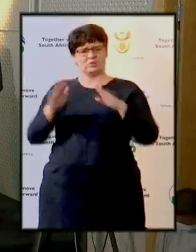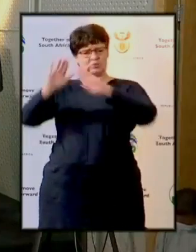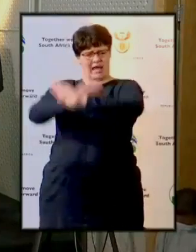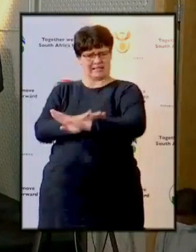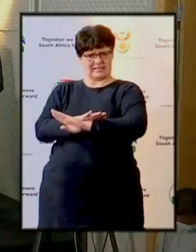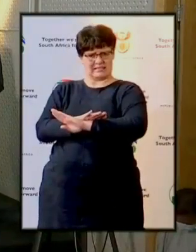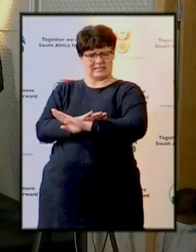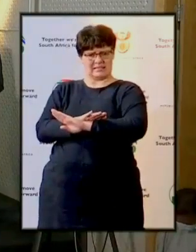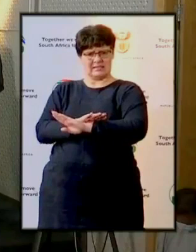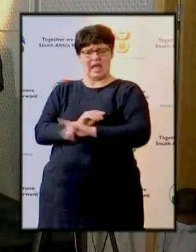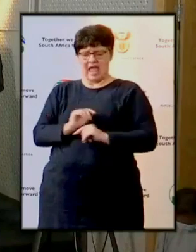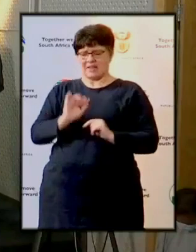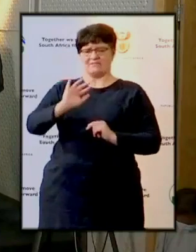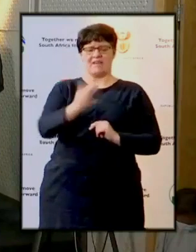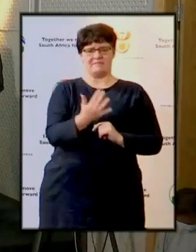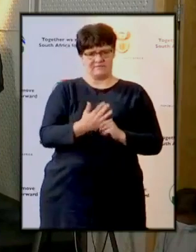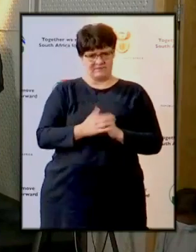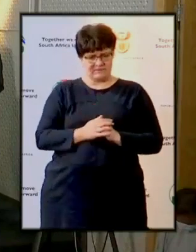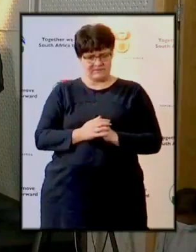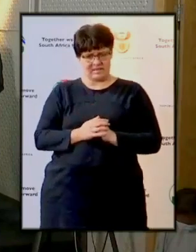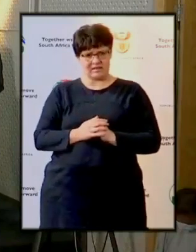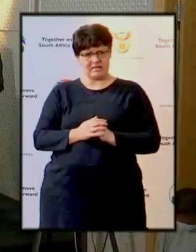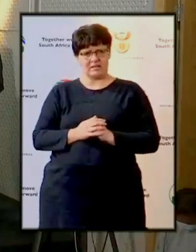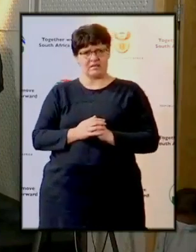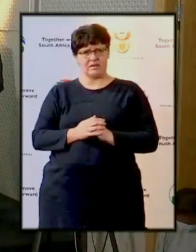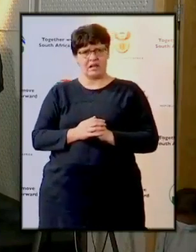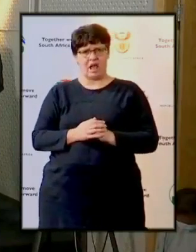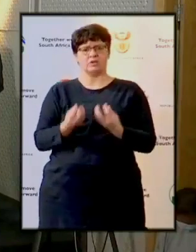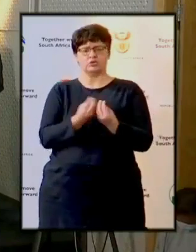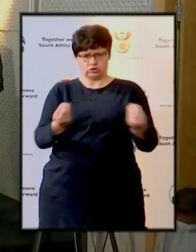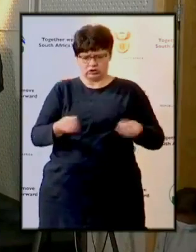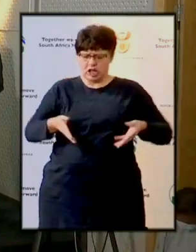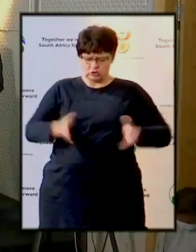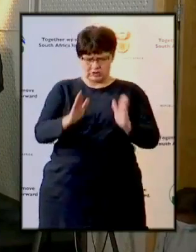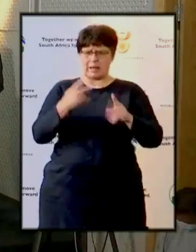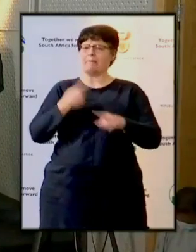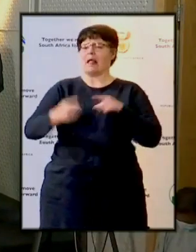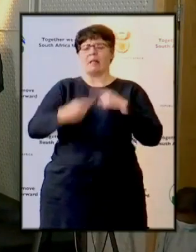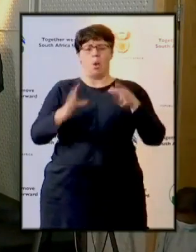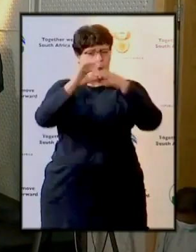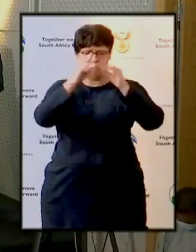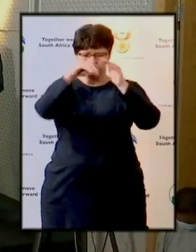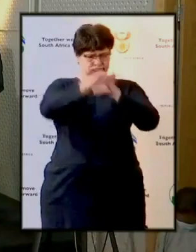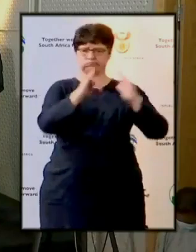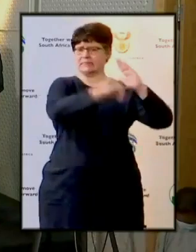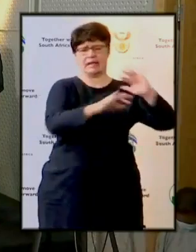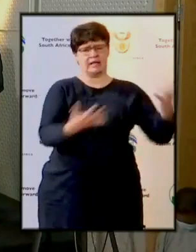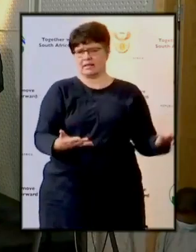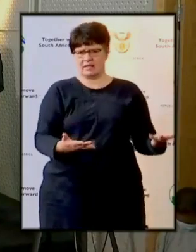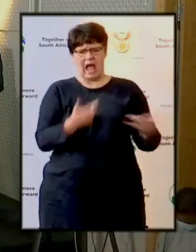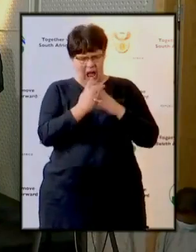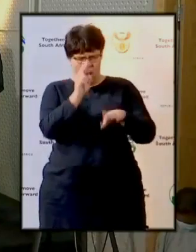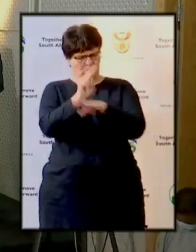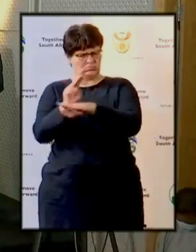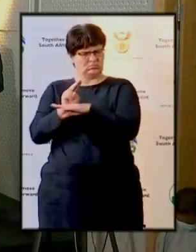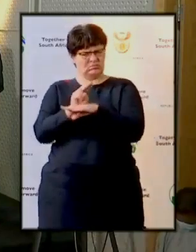and 5 o'clock. Right now, as we speak, we know even children are in the streets. They are not even in their homes. How is that going to be